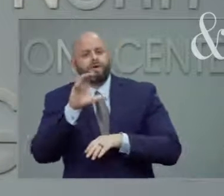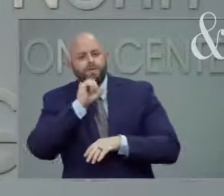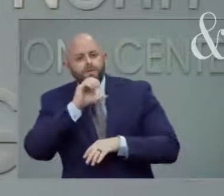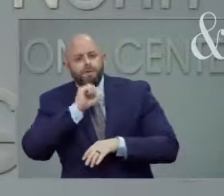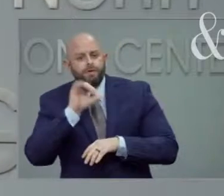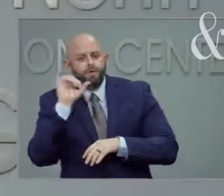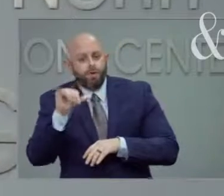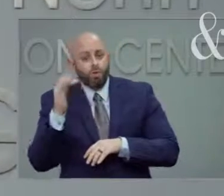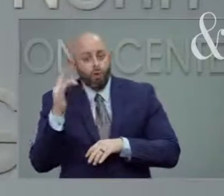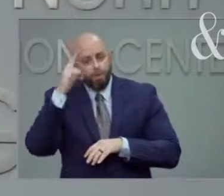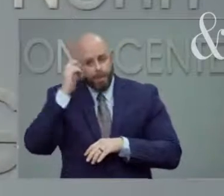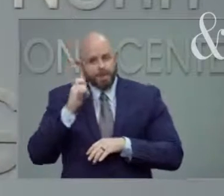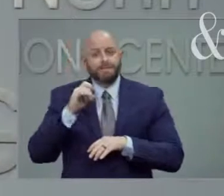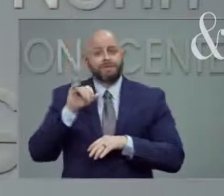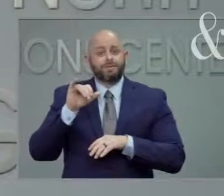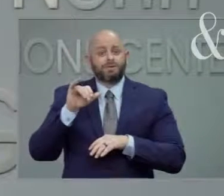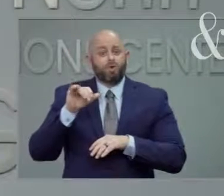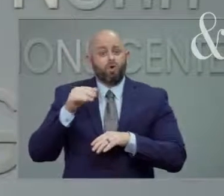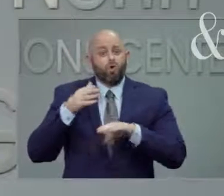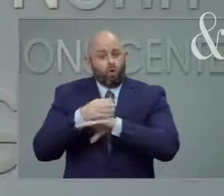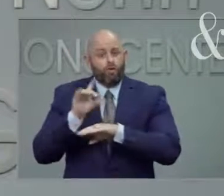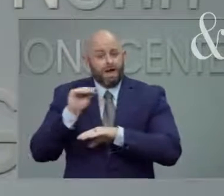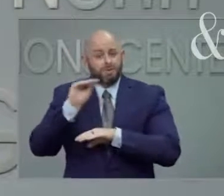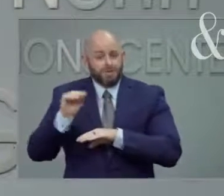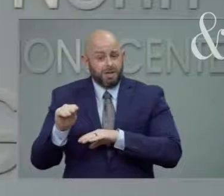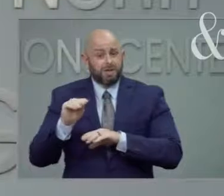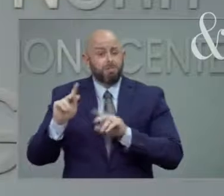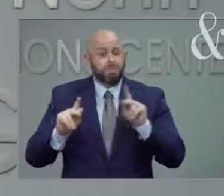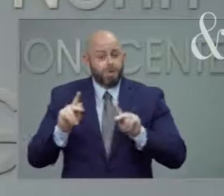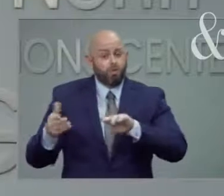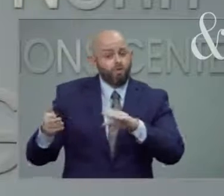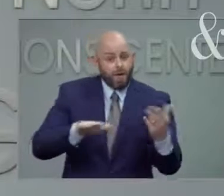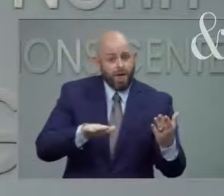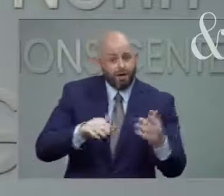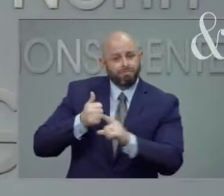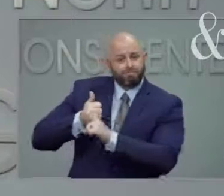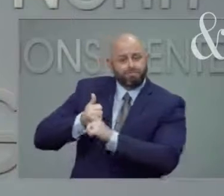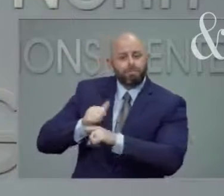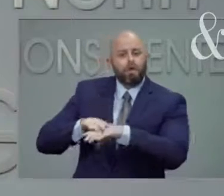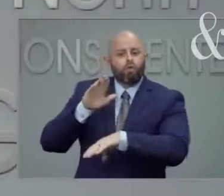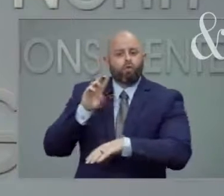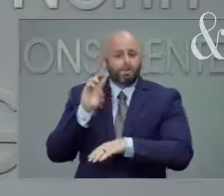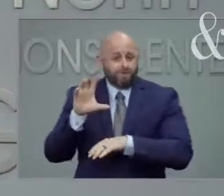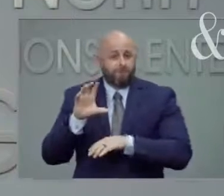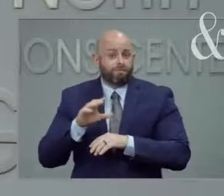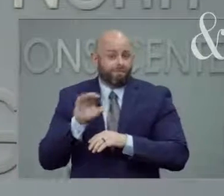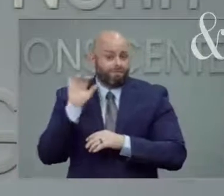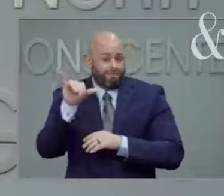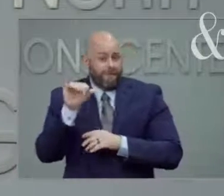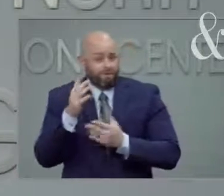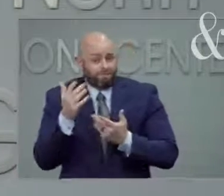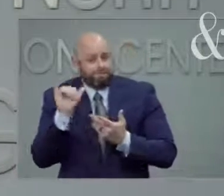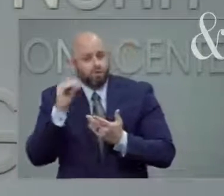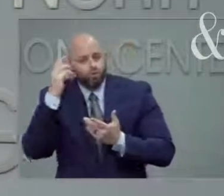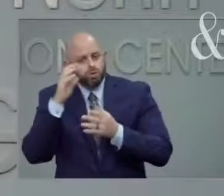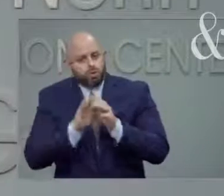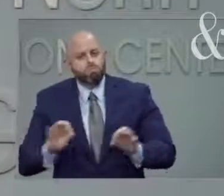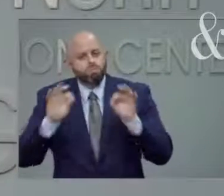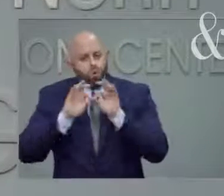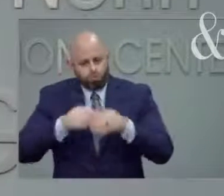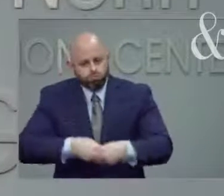over 80% of the people who have died have been 65 or older. That's been important, but it's also been a